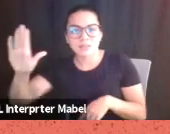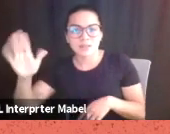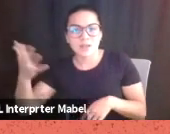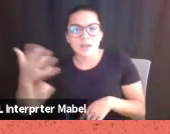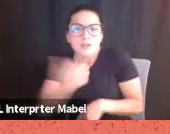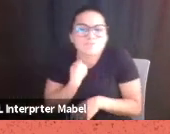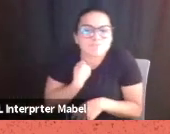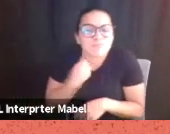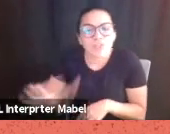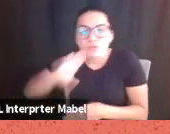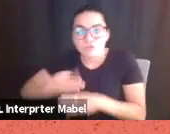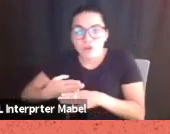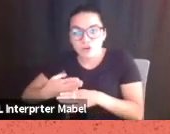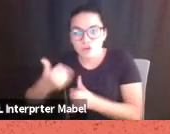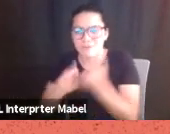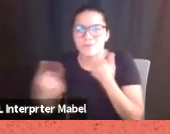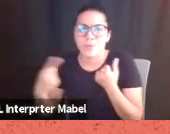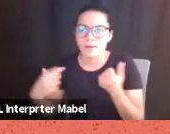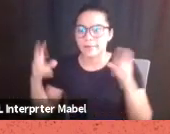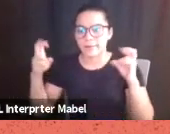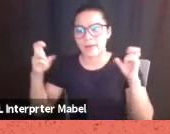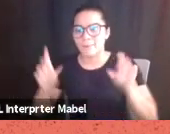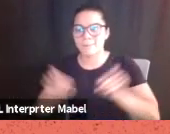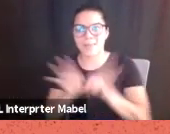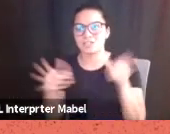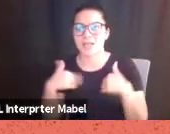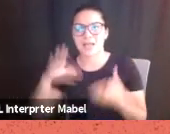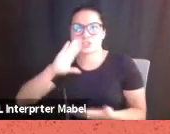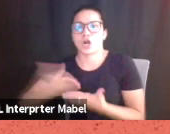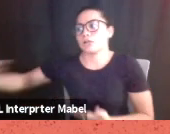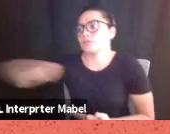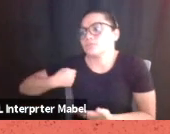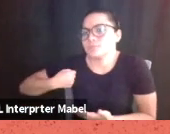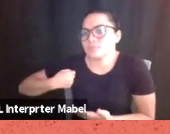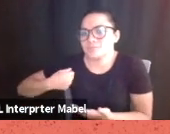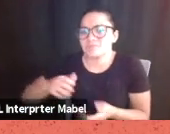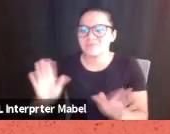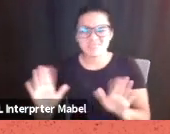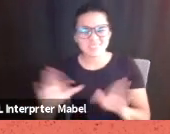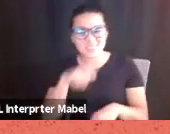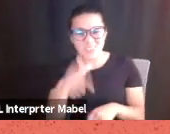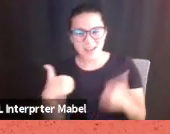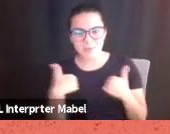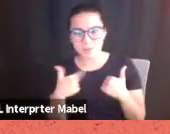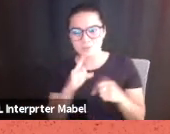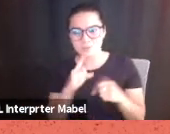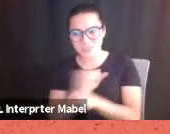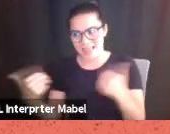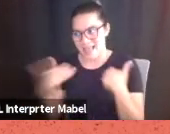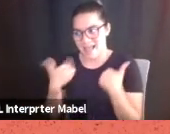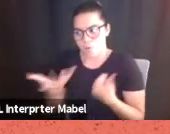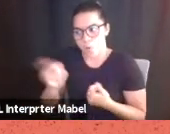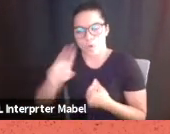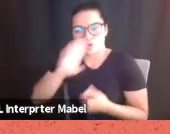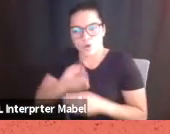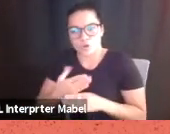has a daughter at that moment, right? And we don't need to have a daughter to have empathy around something, nor to